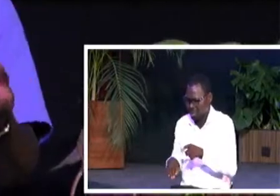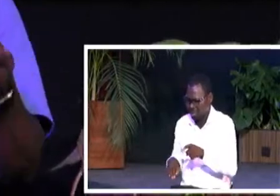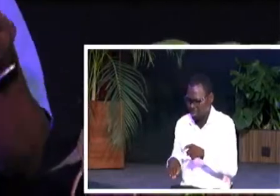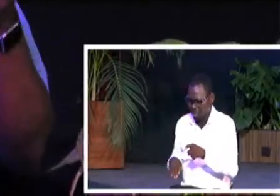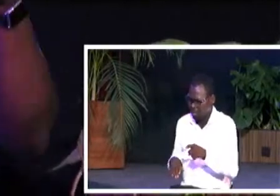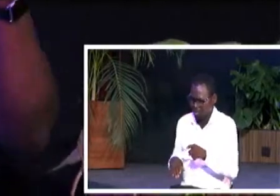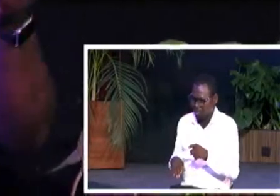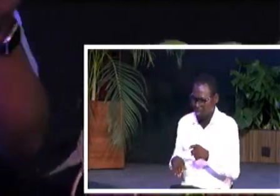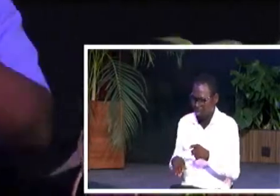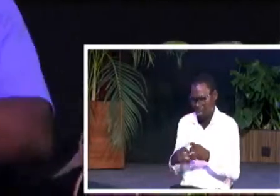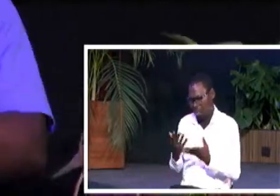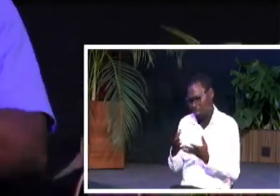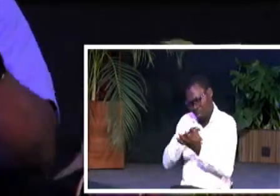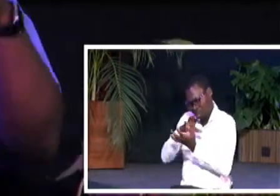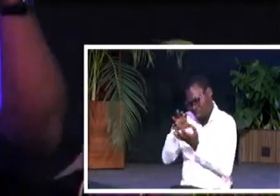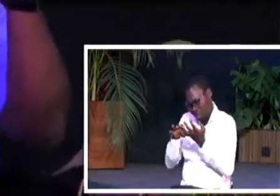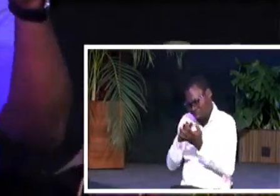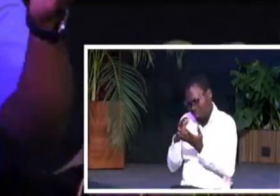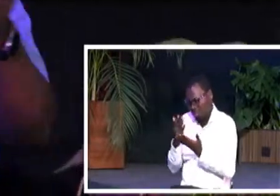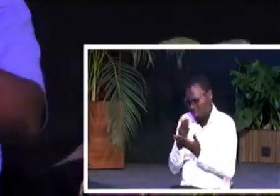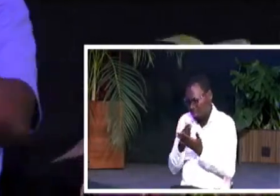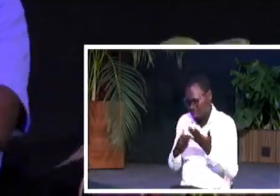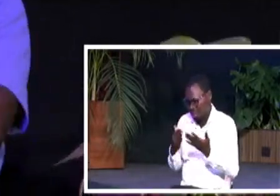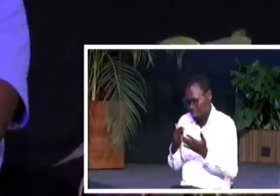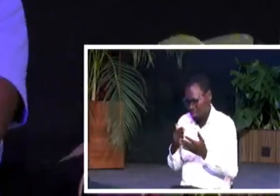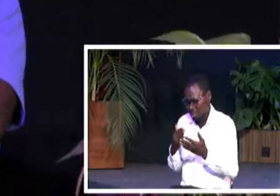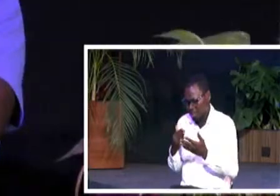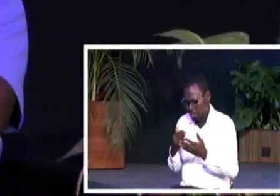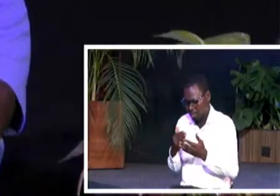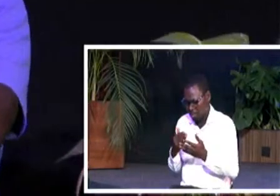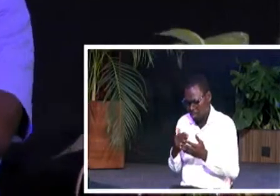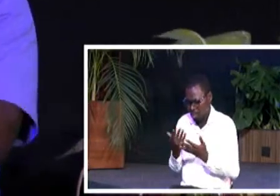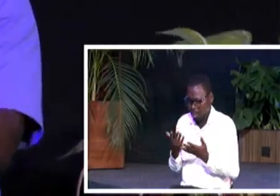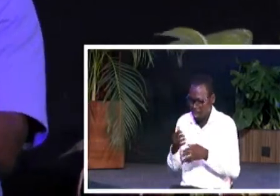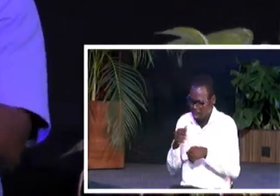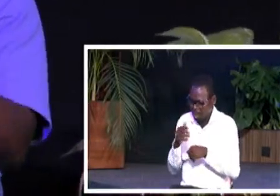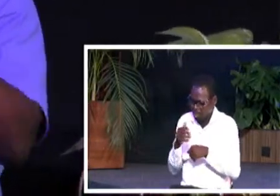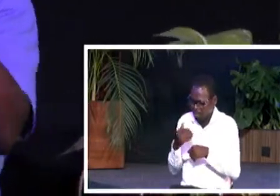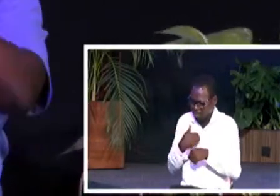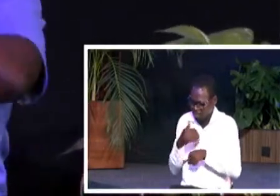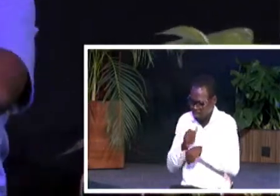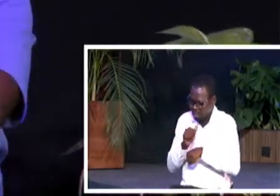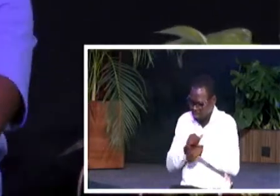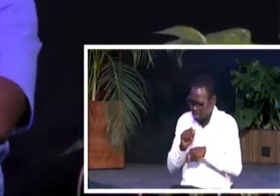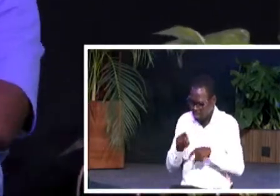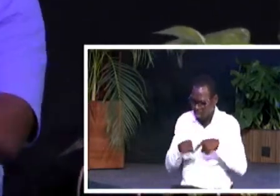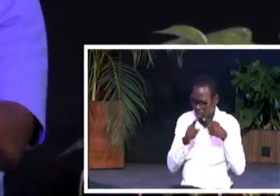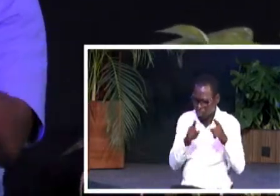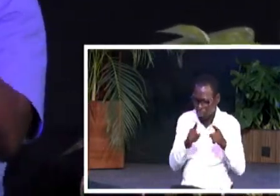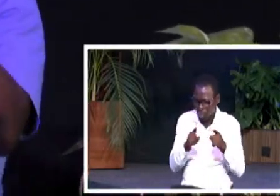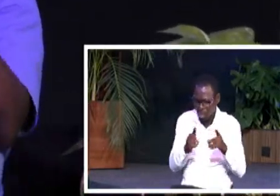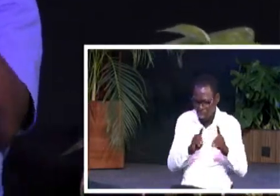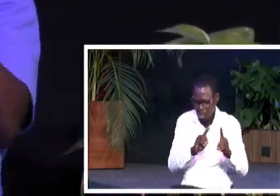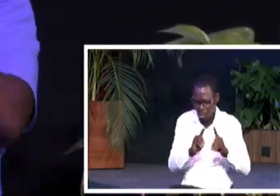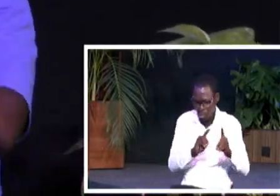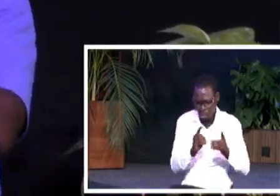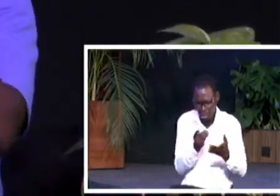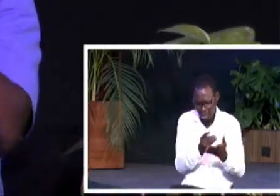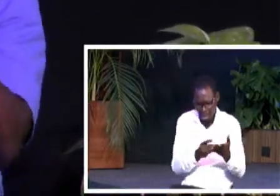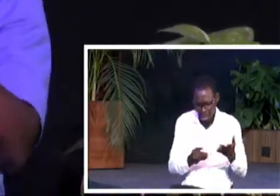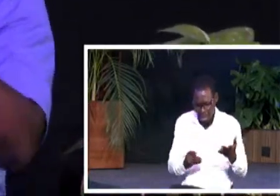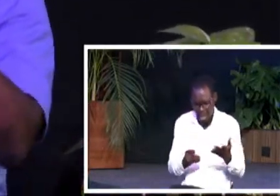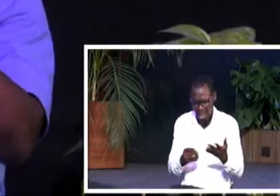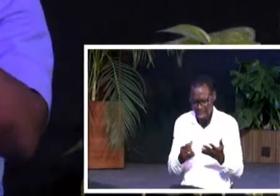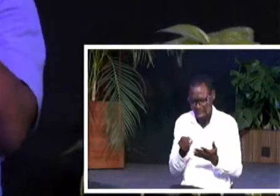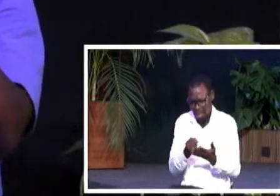frustrated. Some can draw. They can go into illustrations. They can do graphic design. They can go into digital arts. But we